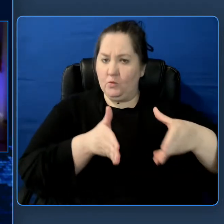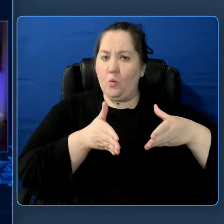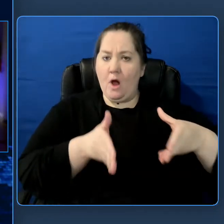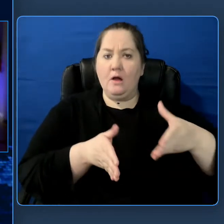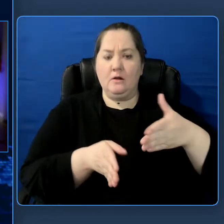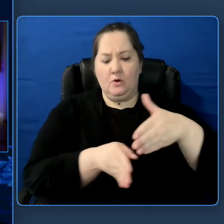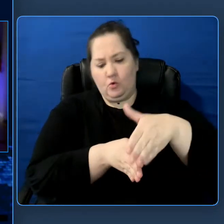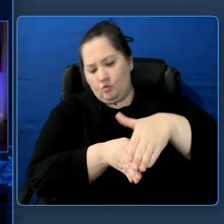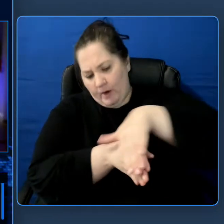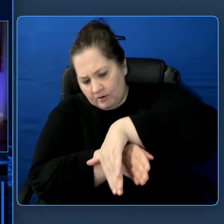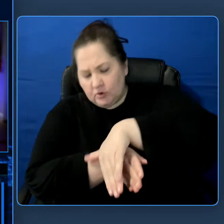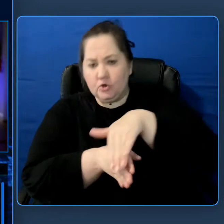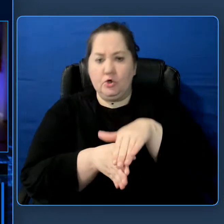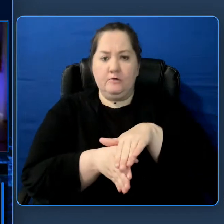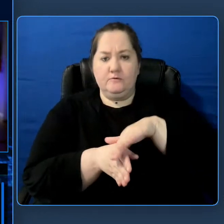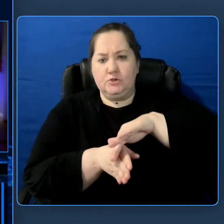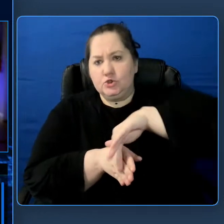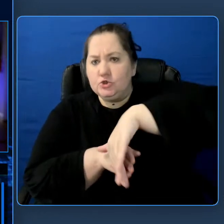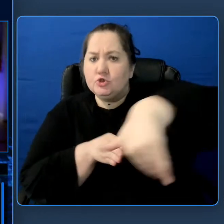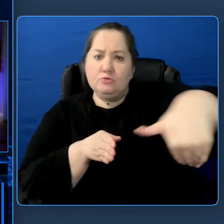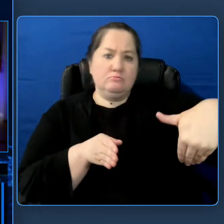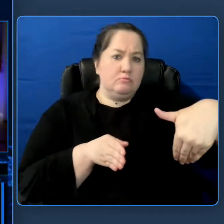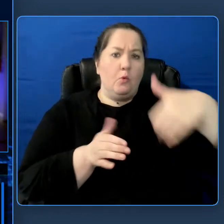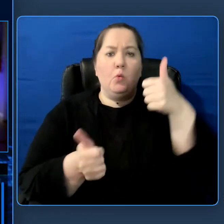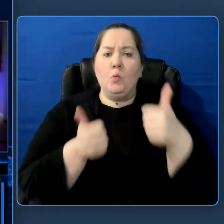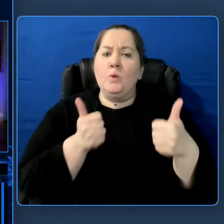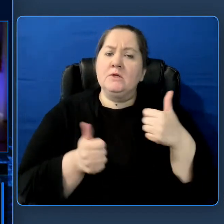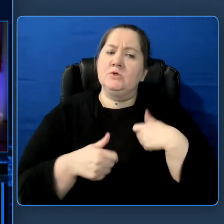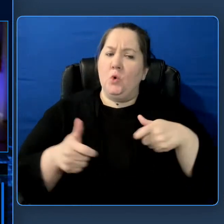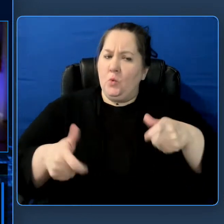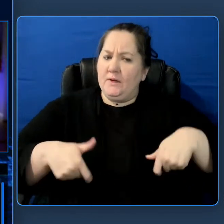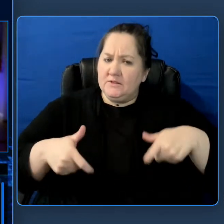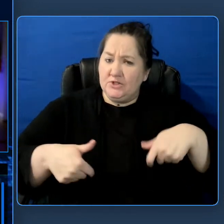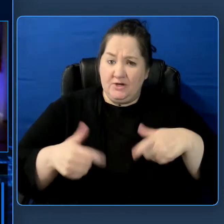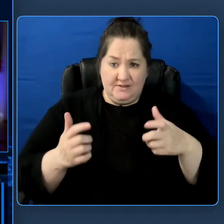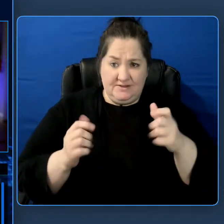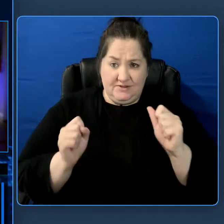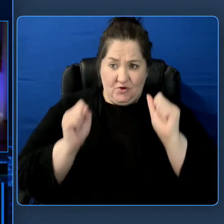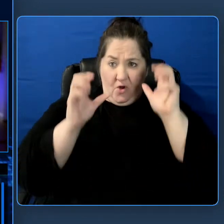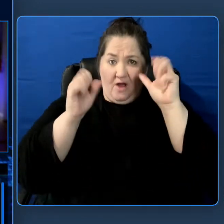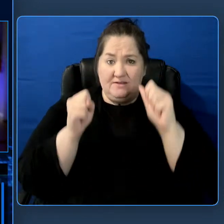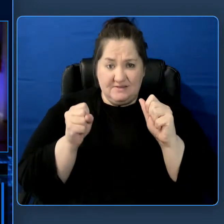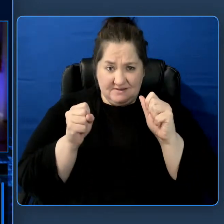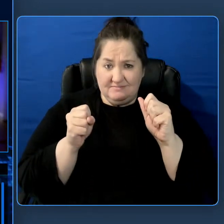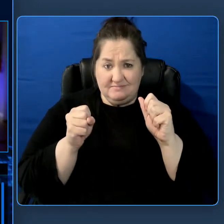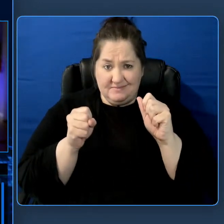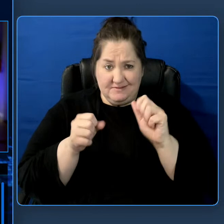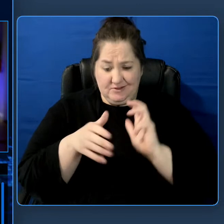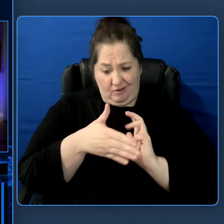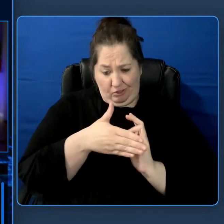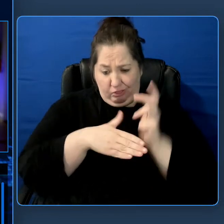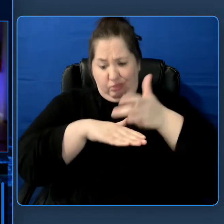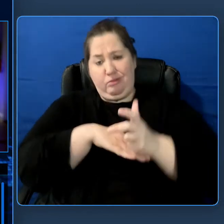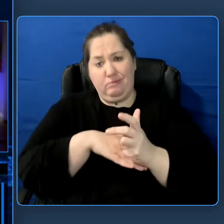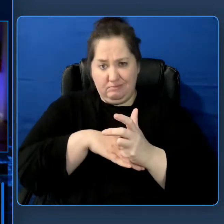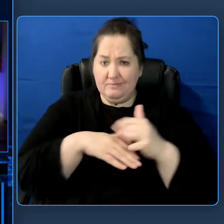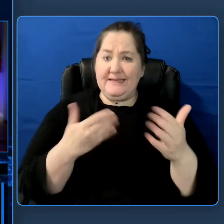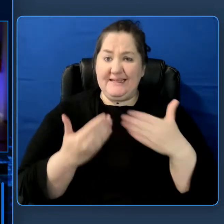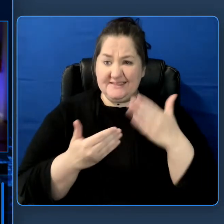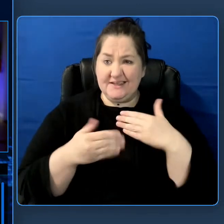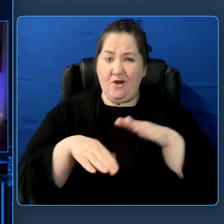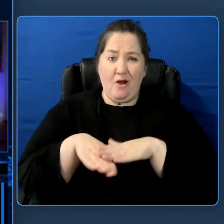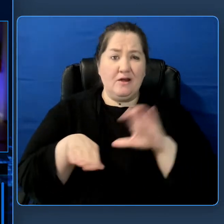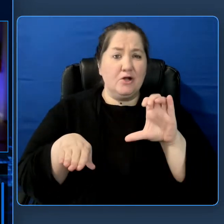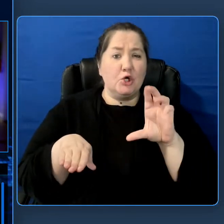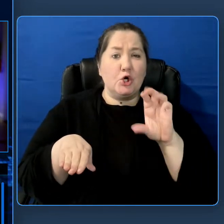curbs or sharp corner curbs, as a wheelchair user, is it awesome to get up a curb easily anywhere?